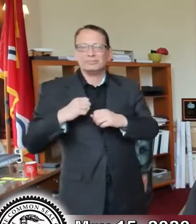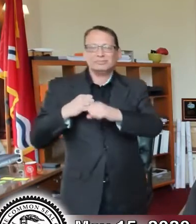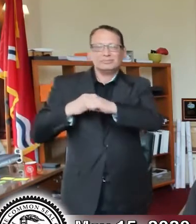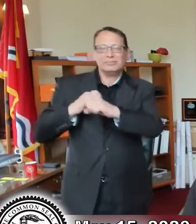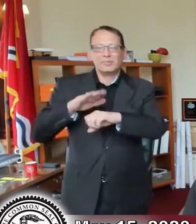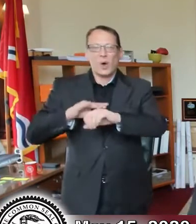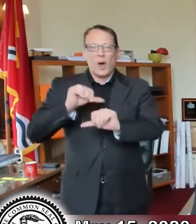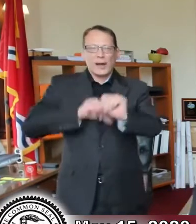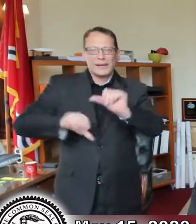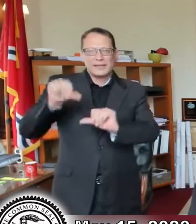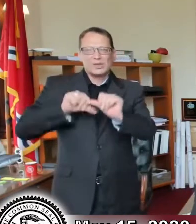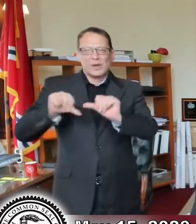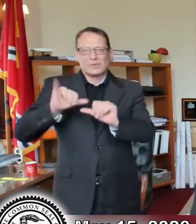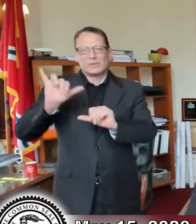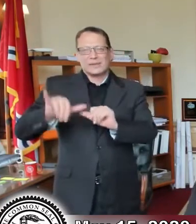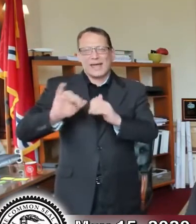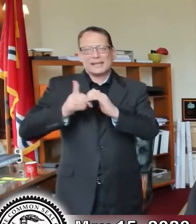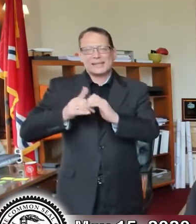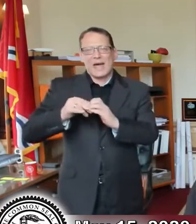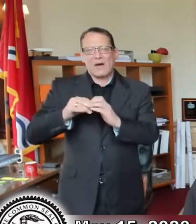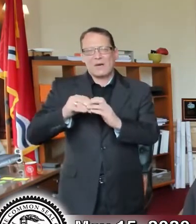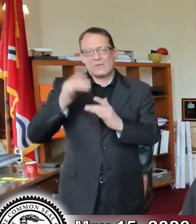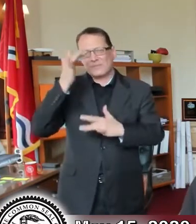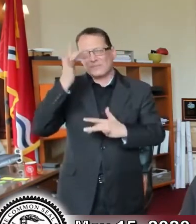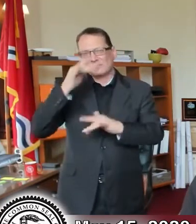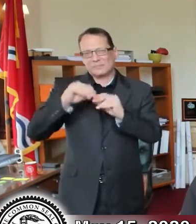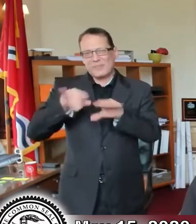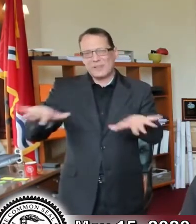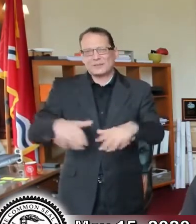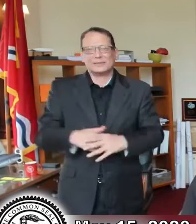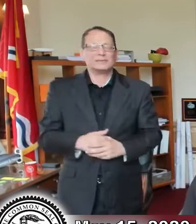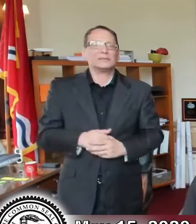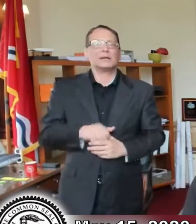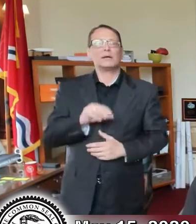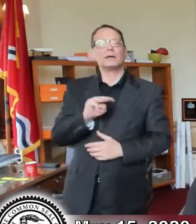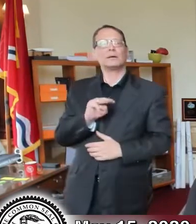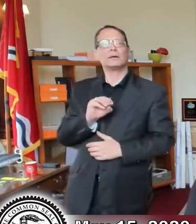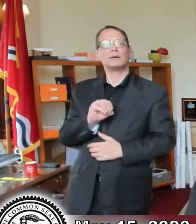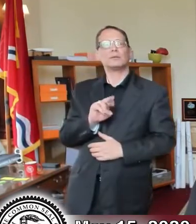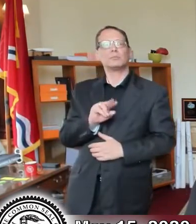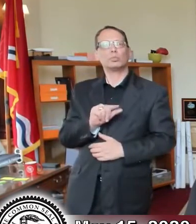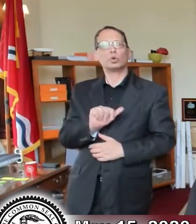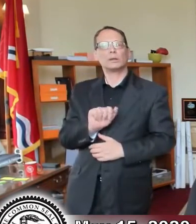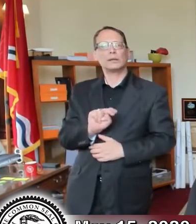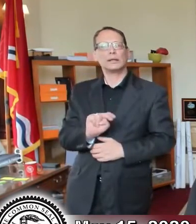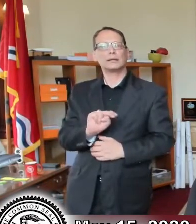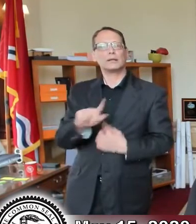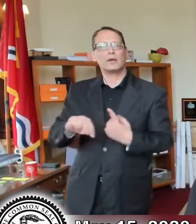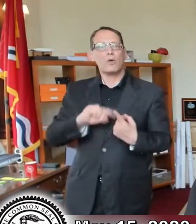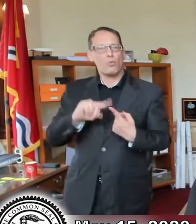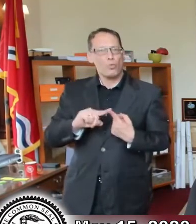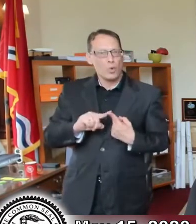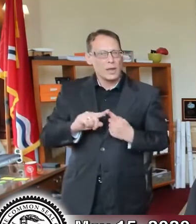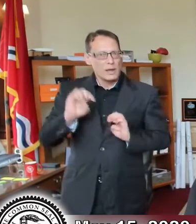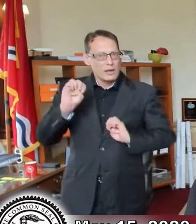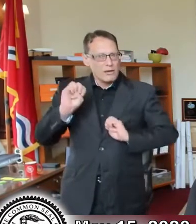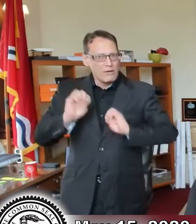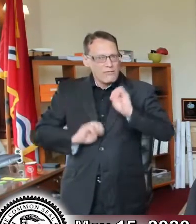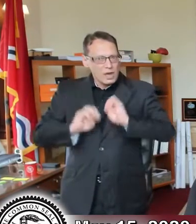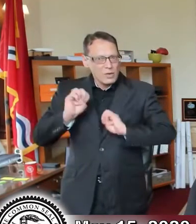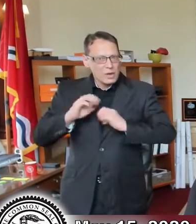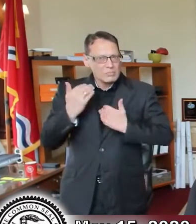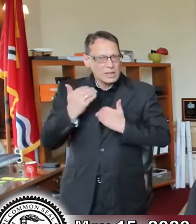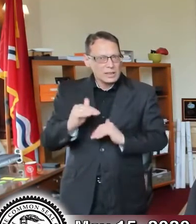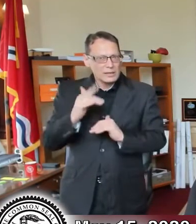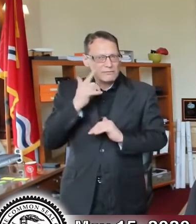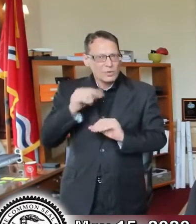other. That's how the virus spreads. A question from Morgan. When will the city reevaluate the limit